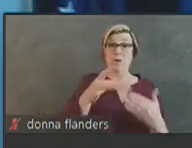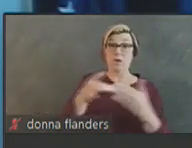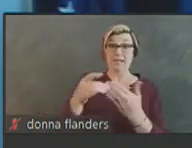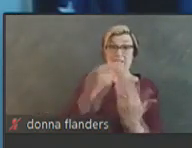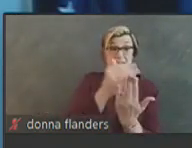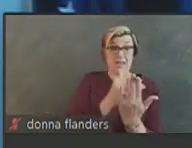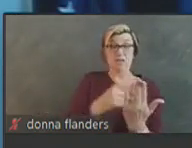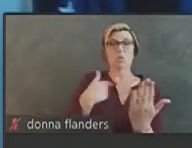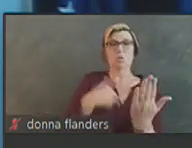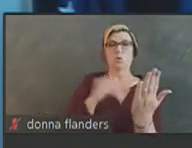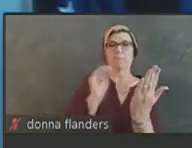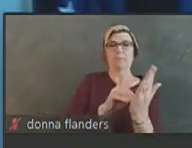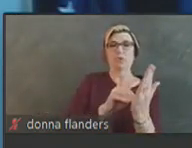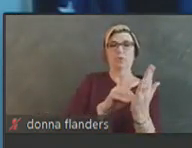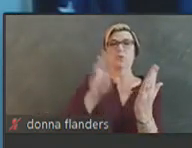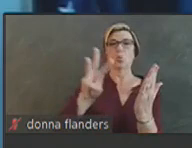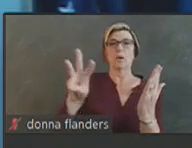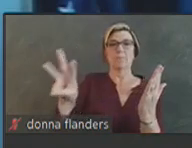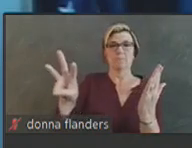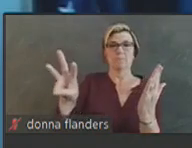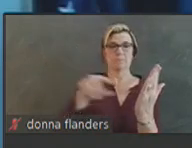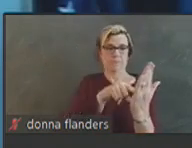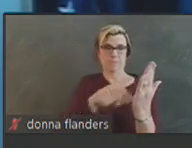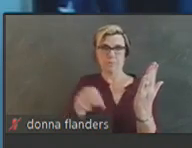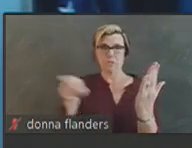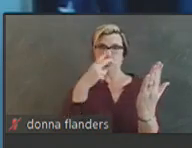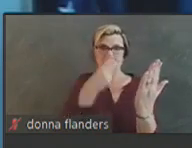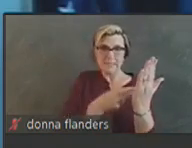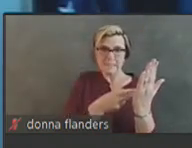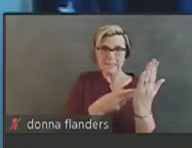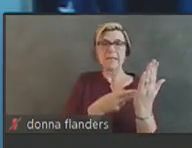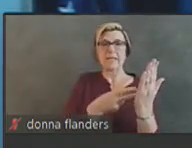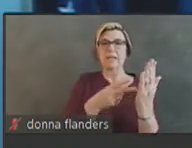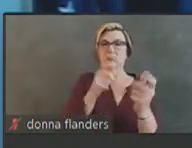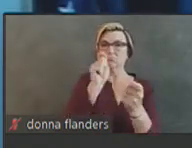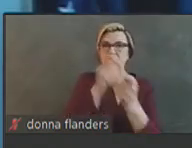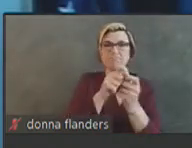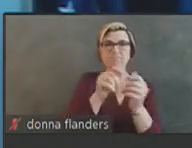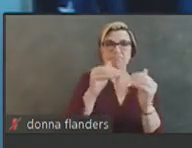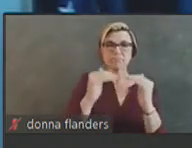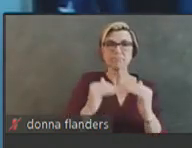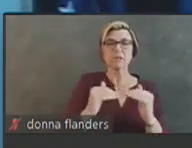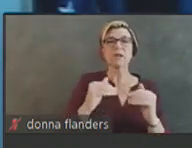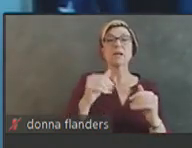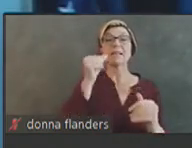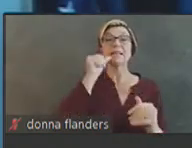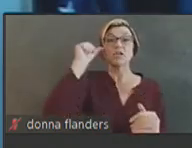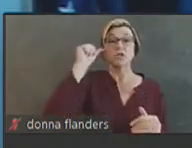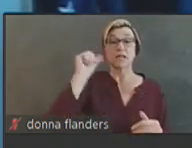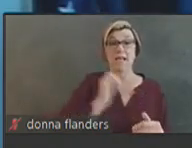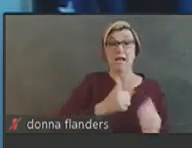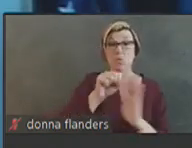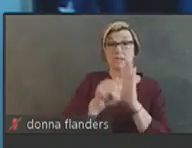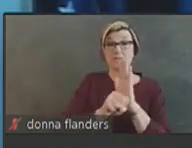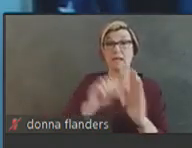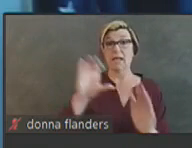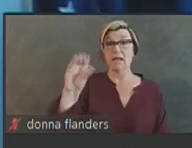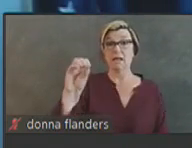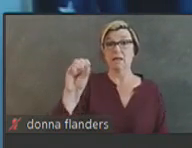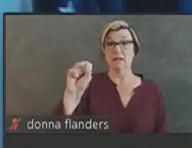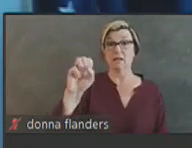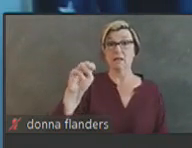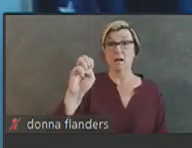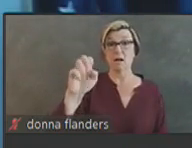very encouraged by the decisions that were taken by the State Cosmetology Board on yesterday and by boards